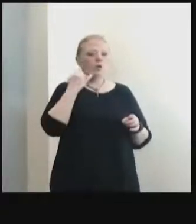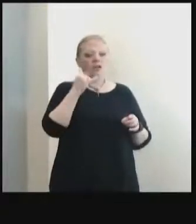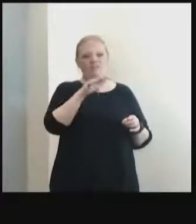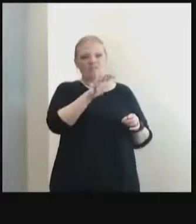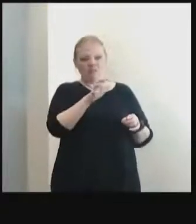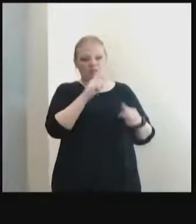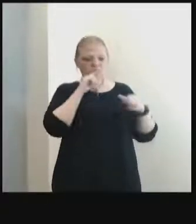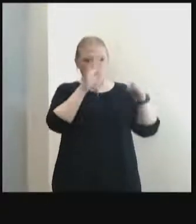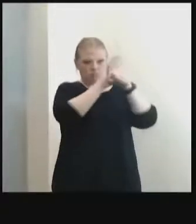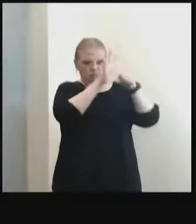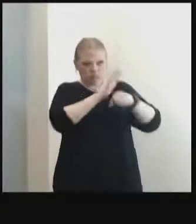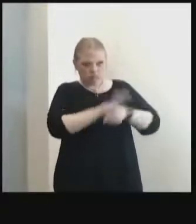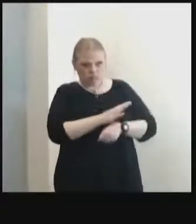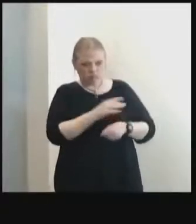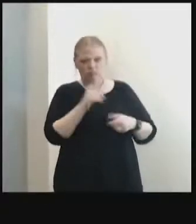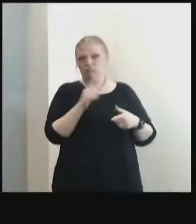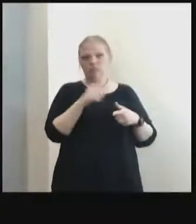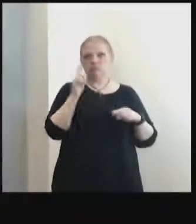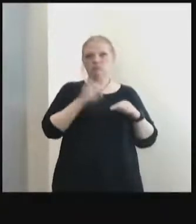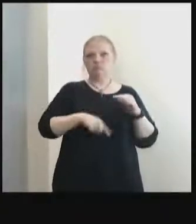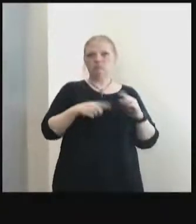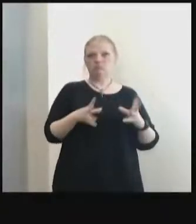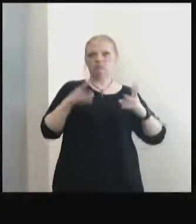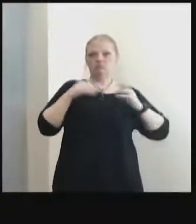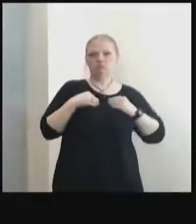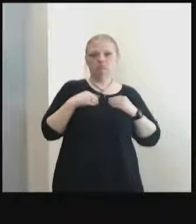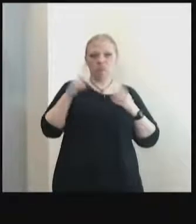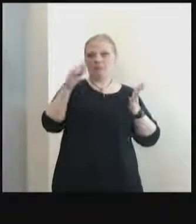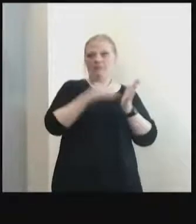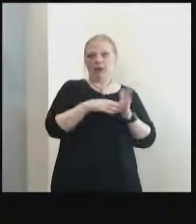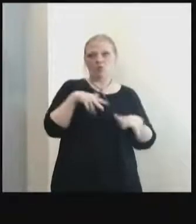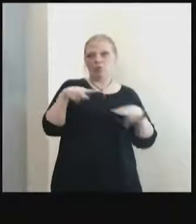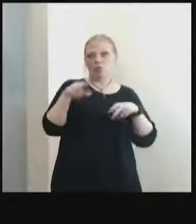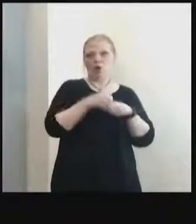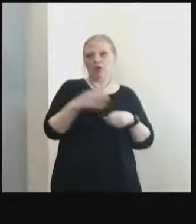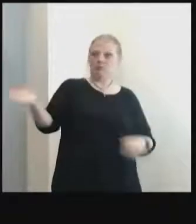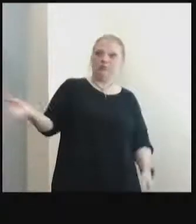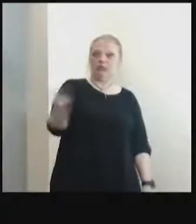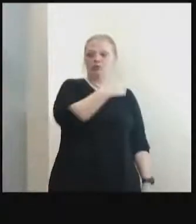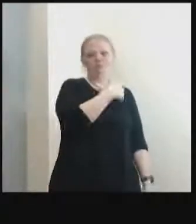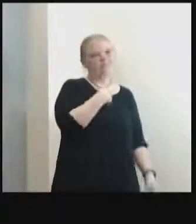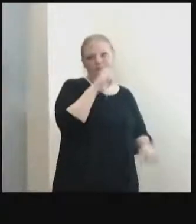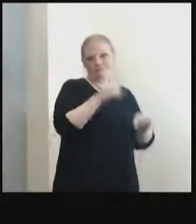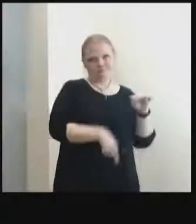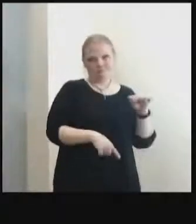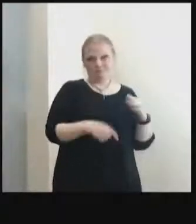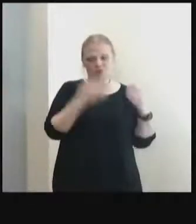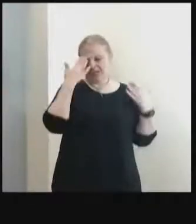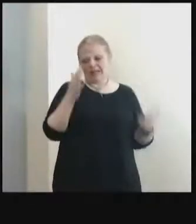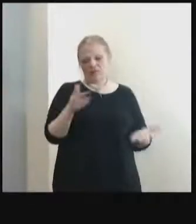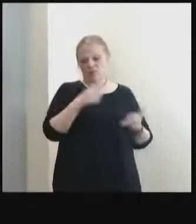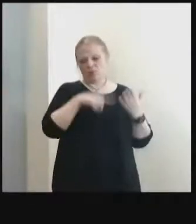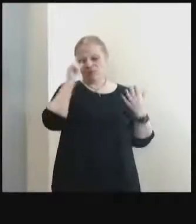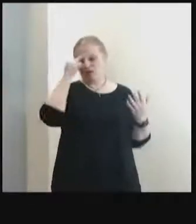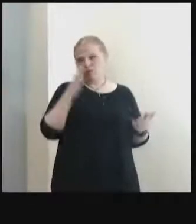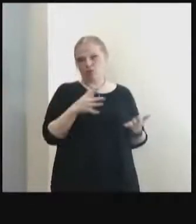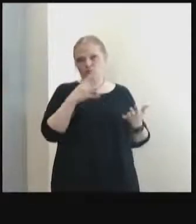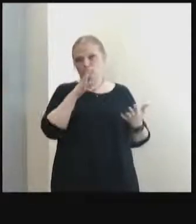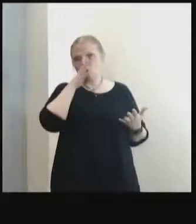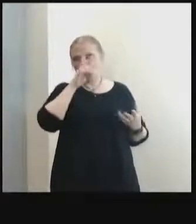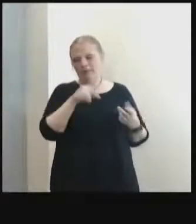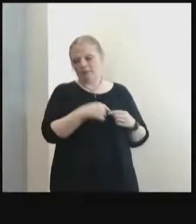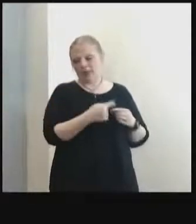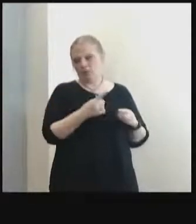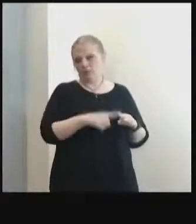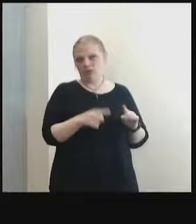and we fill all the slots, we're not going to be able to accept another 1,000 walk-ins. So I'm not exactly certain what the governor's talking about. And we are